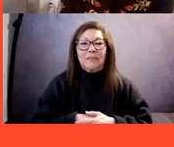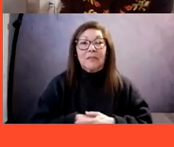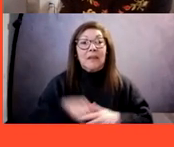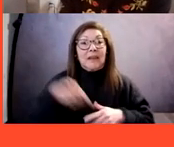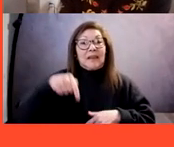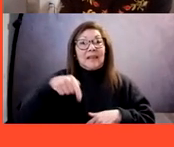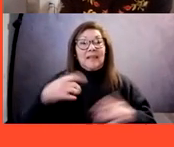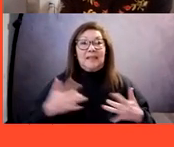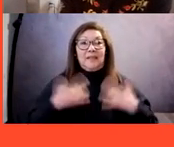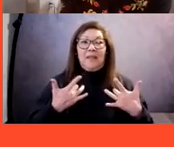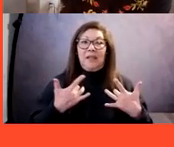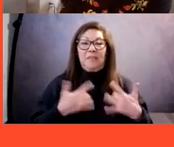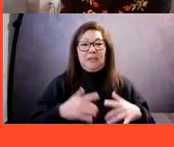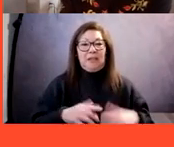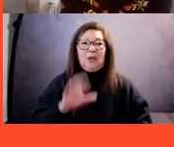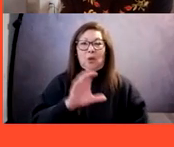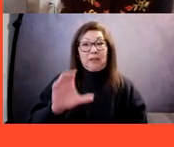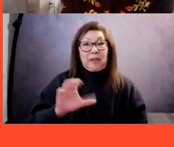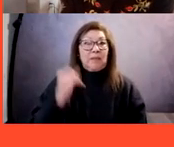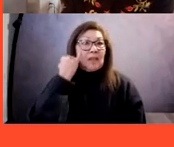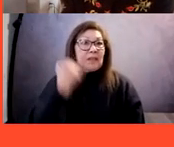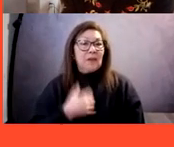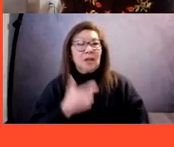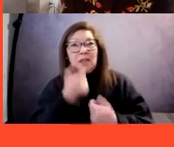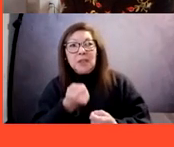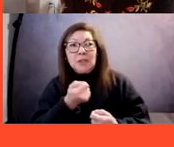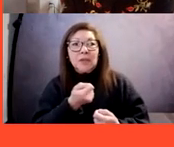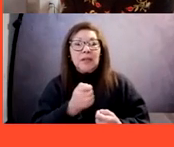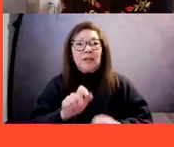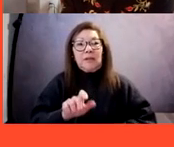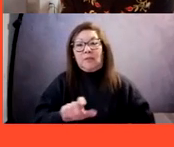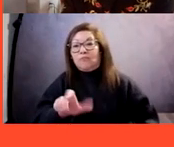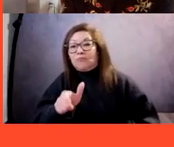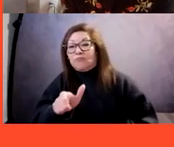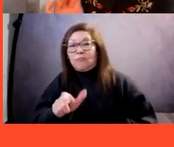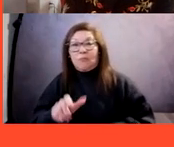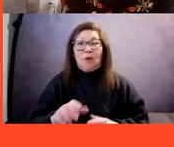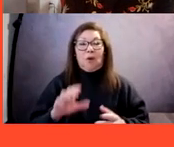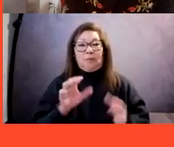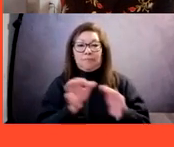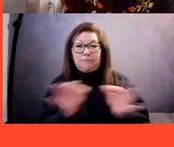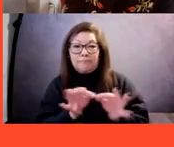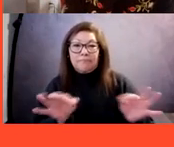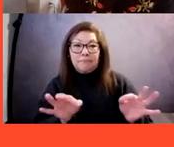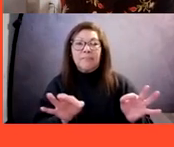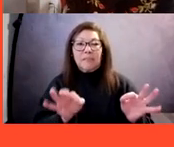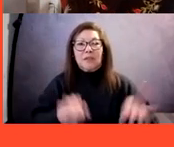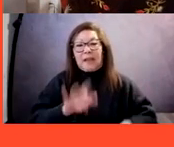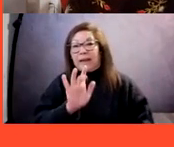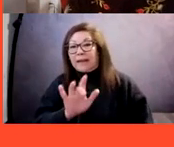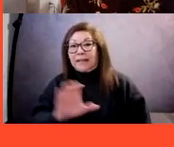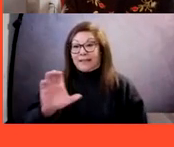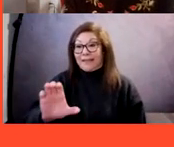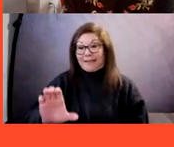is being closed captioned, so if you are interested in turning on your captions, you can click the